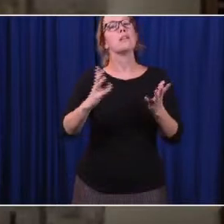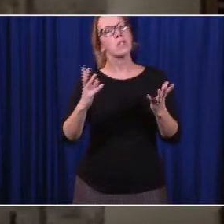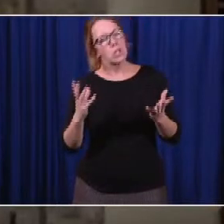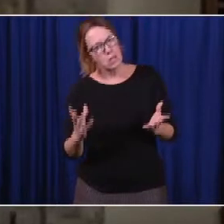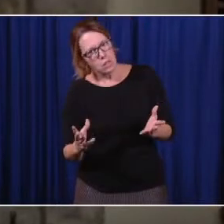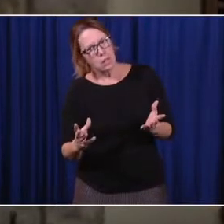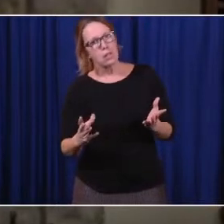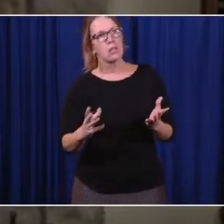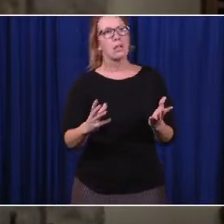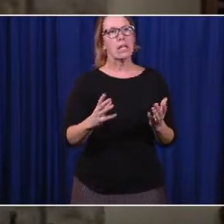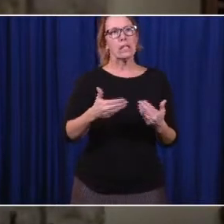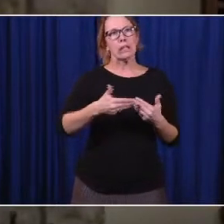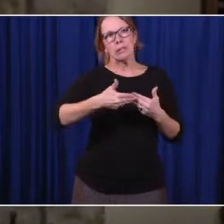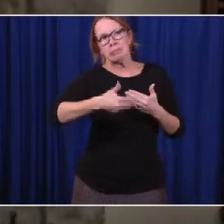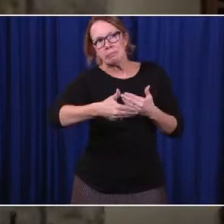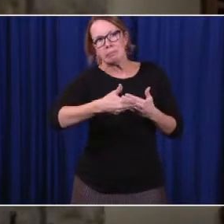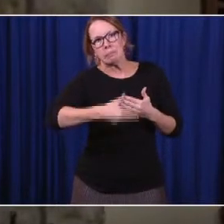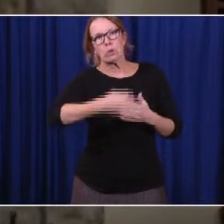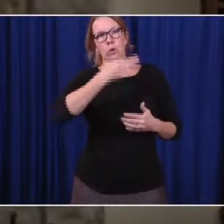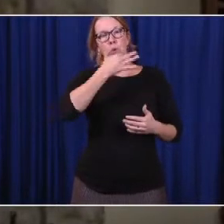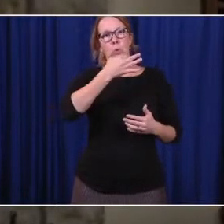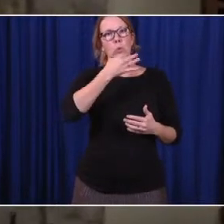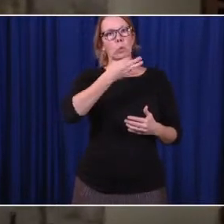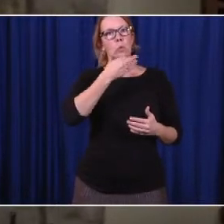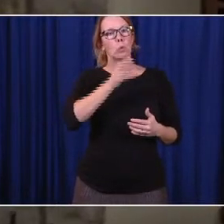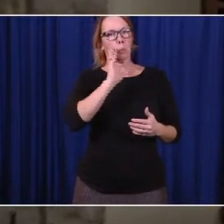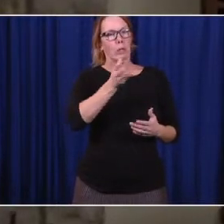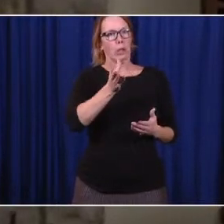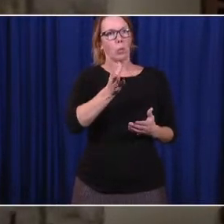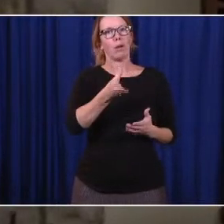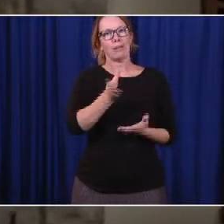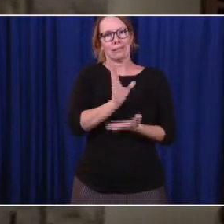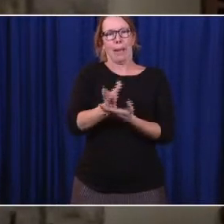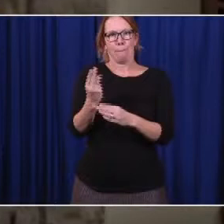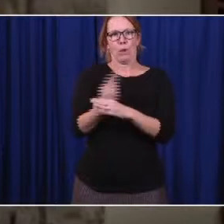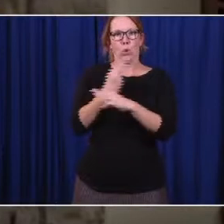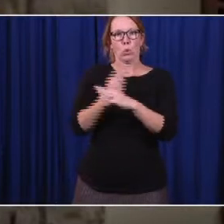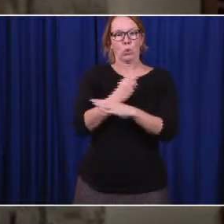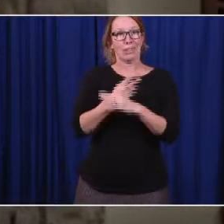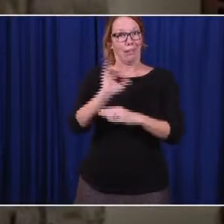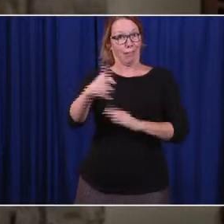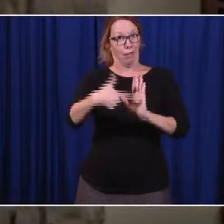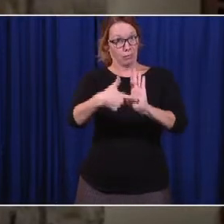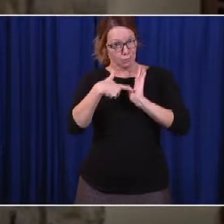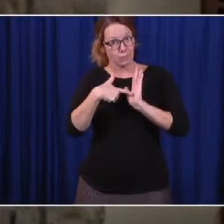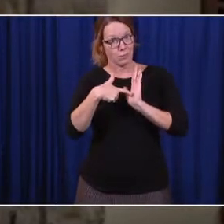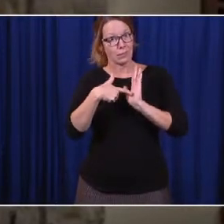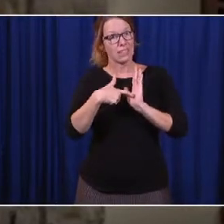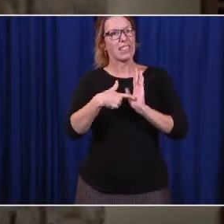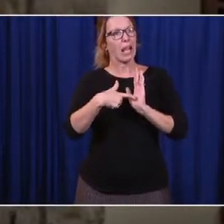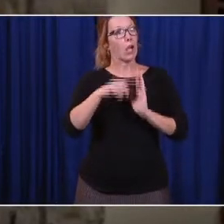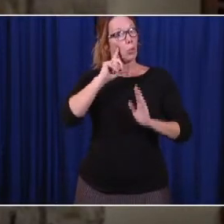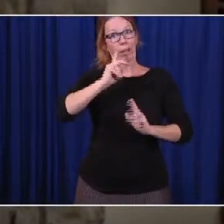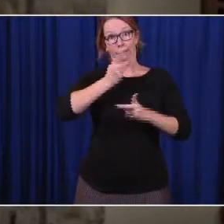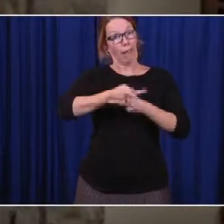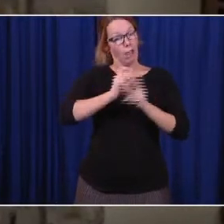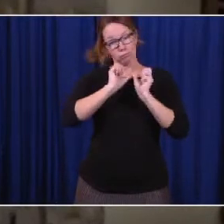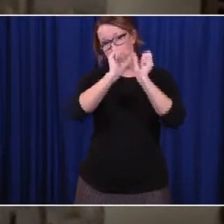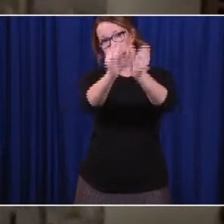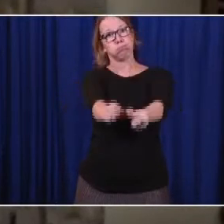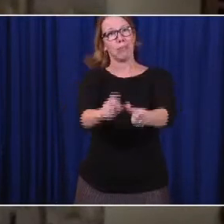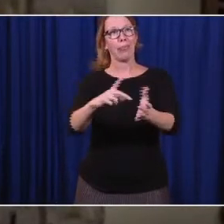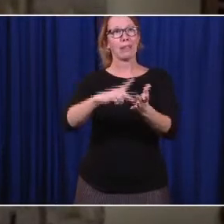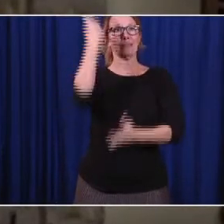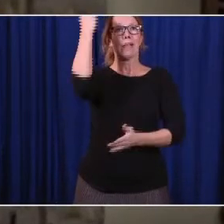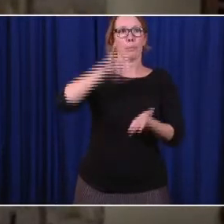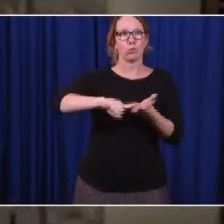point in the very near future shifting over from that protocol that we had kept with out